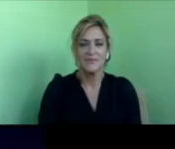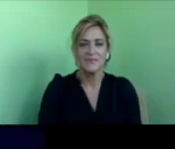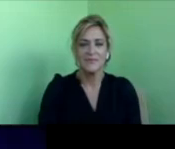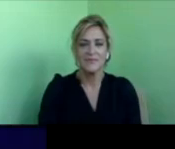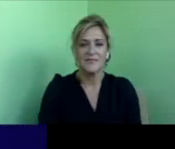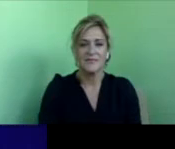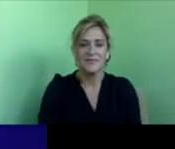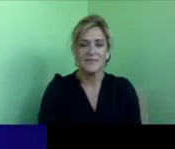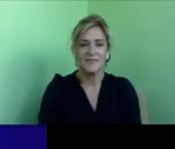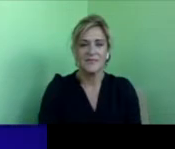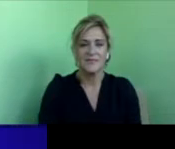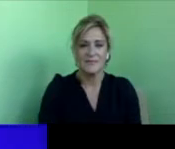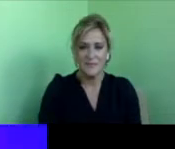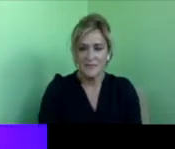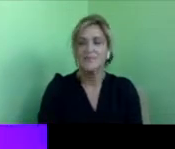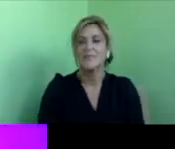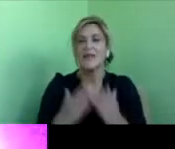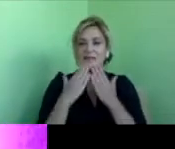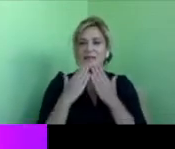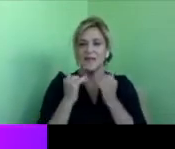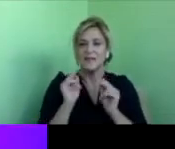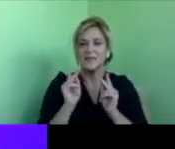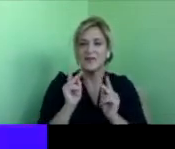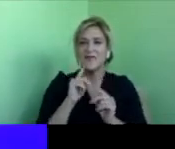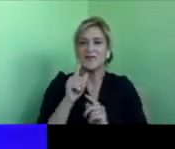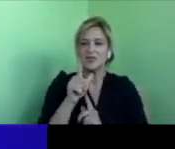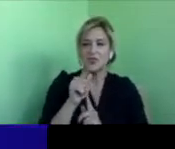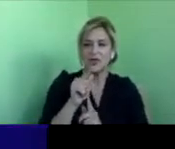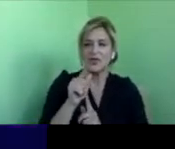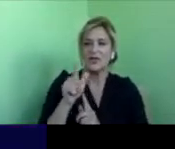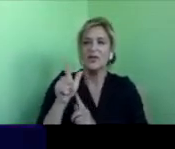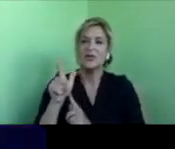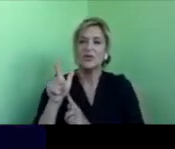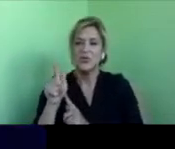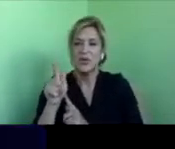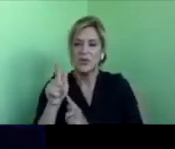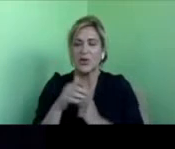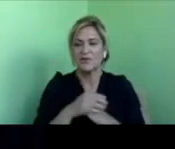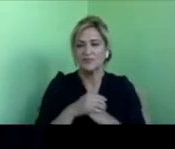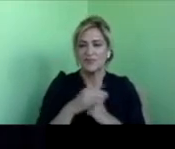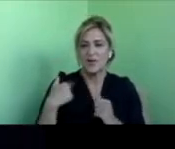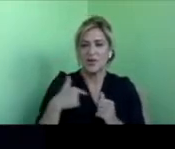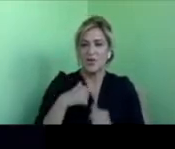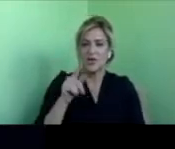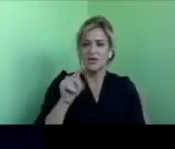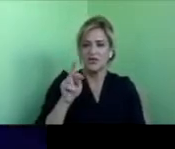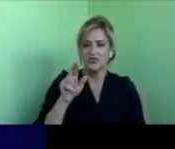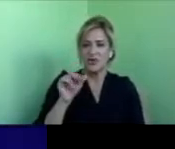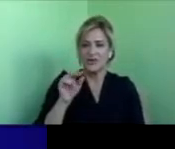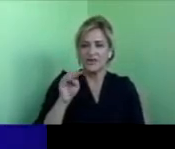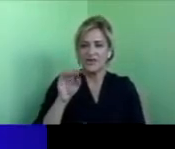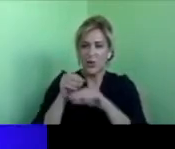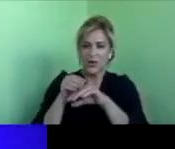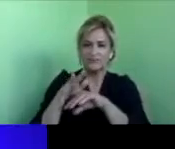Dearest beings of 2021, we are trans-echoing our transmission across